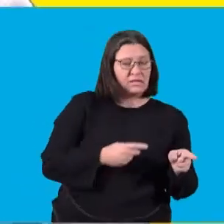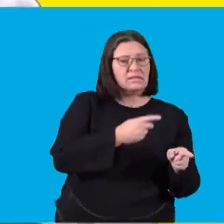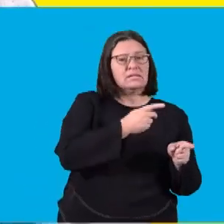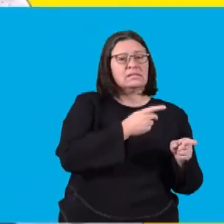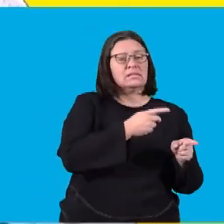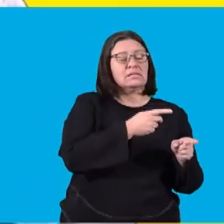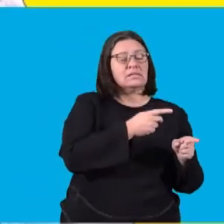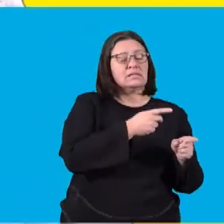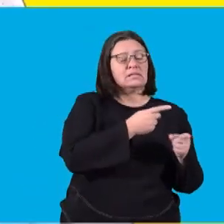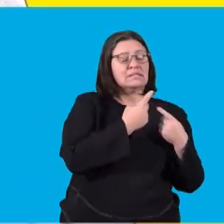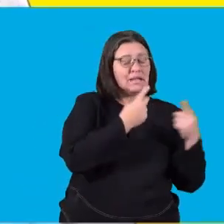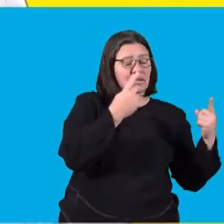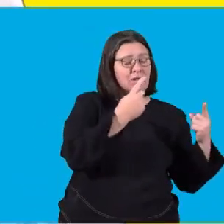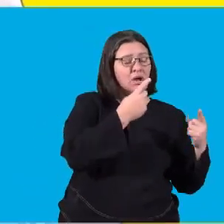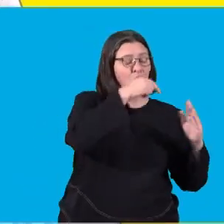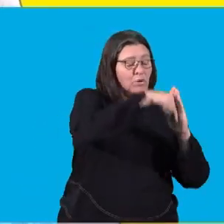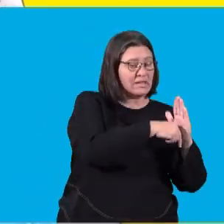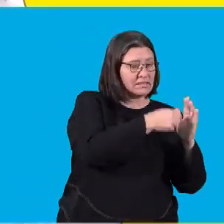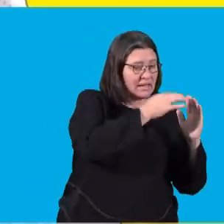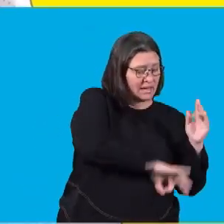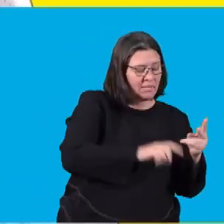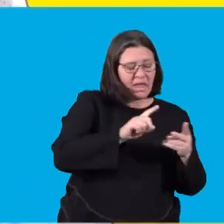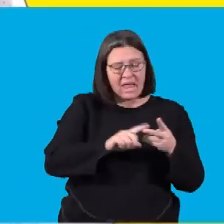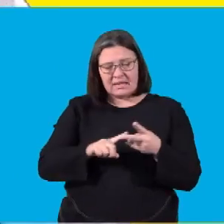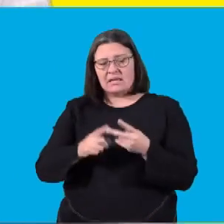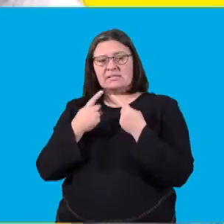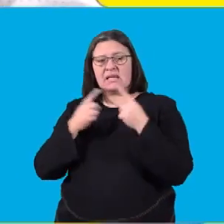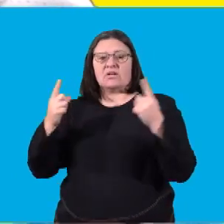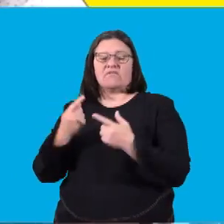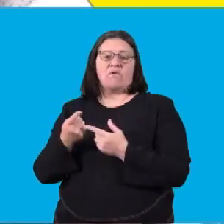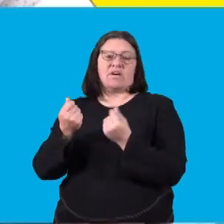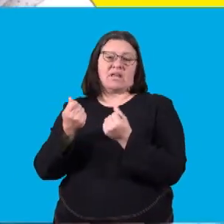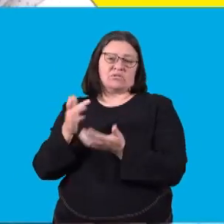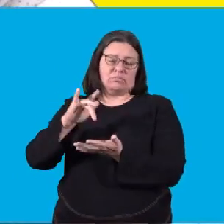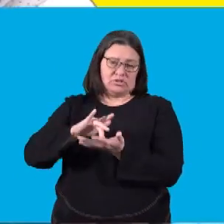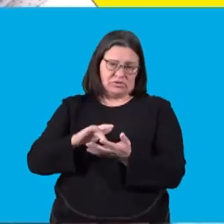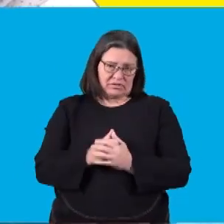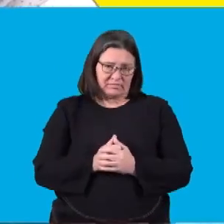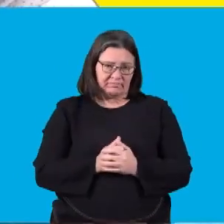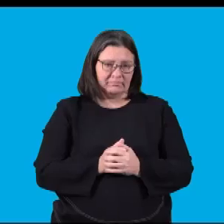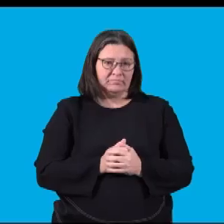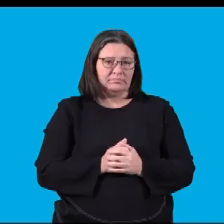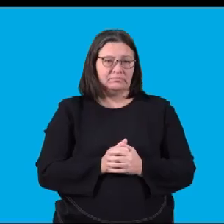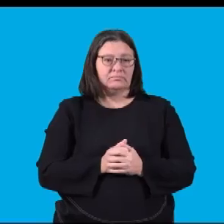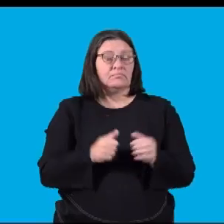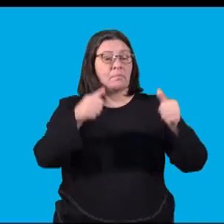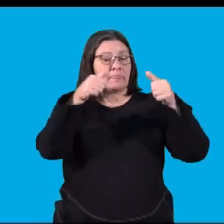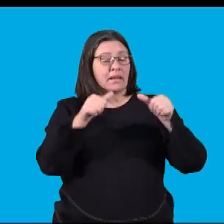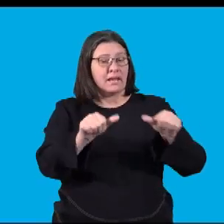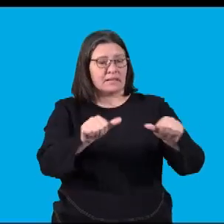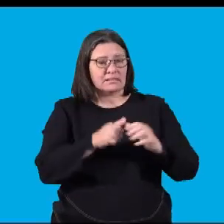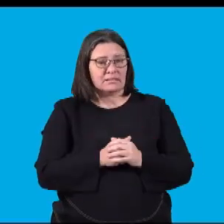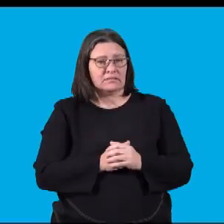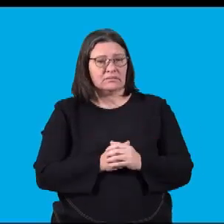your statement of comprehensive income as well as the statement of financial position. The